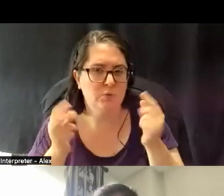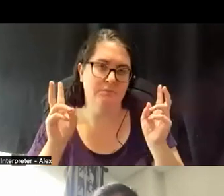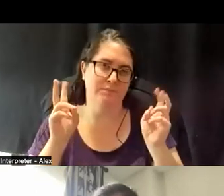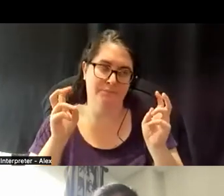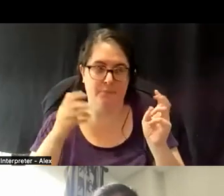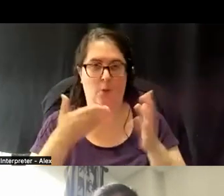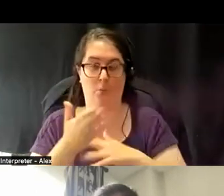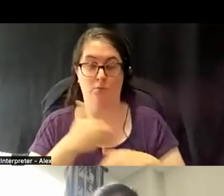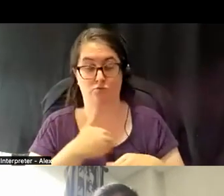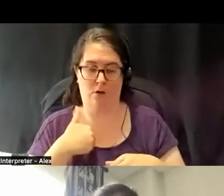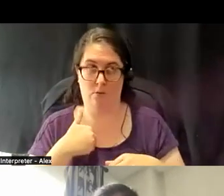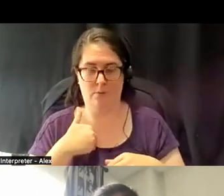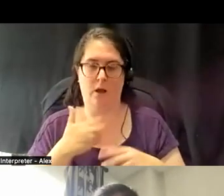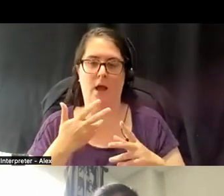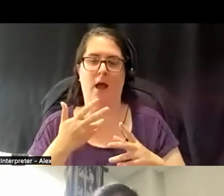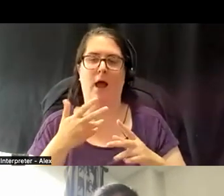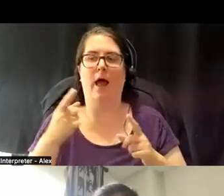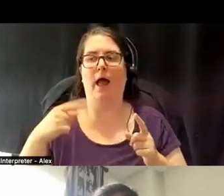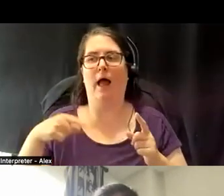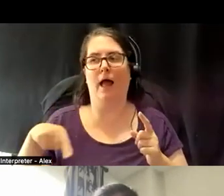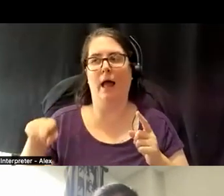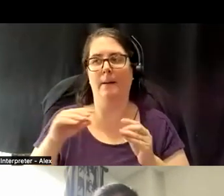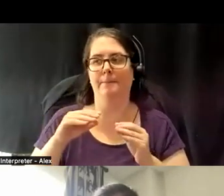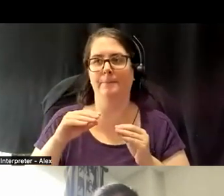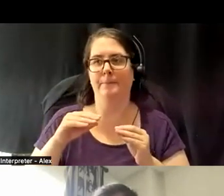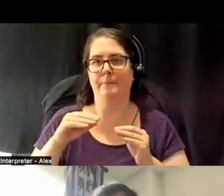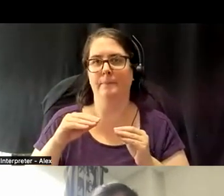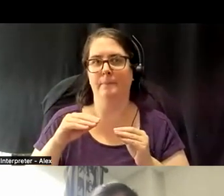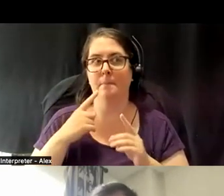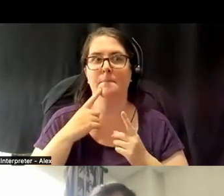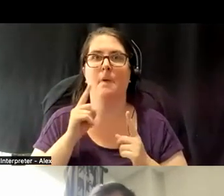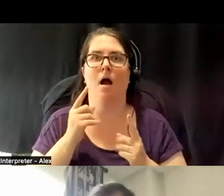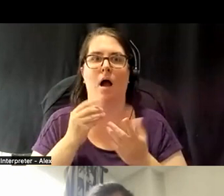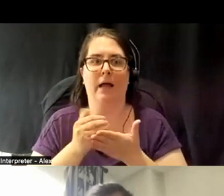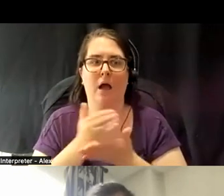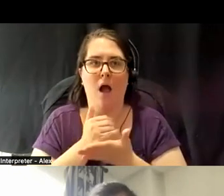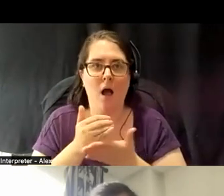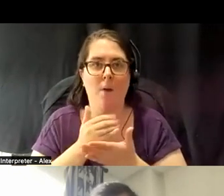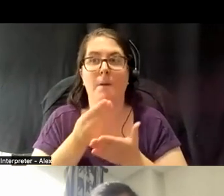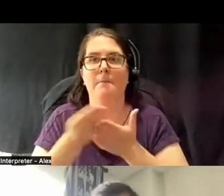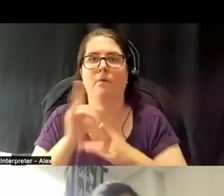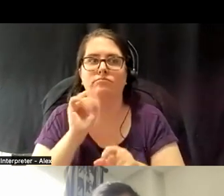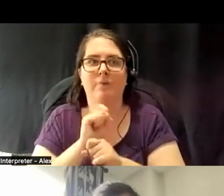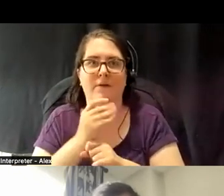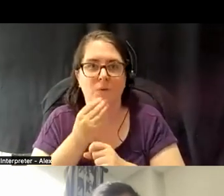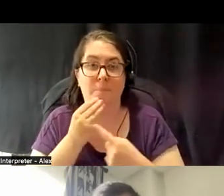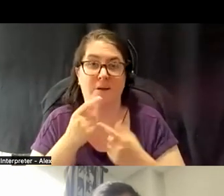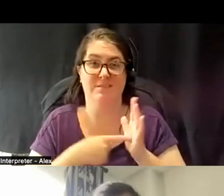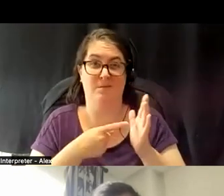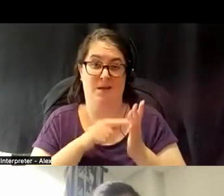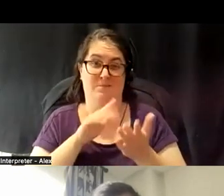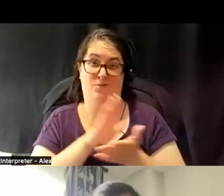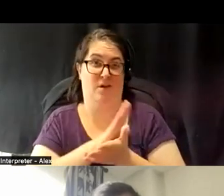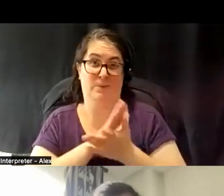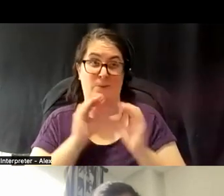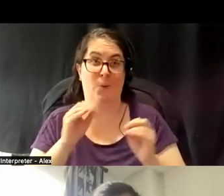Toronto. This was a way for them to gain income and buy proper food for their families, because being undocumented, sometimes you don't have access to